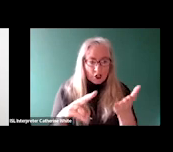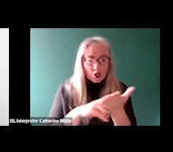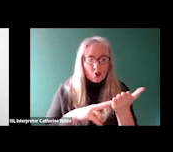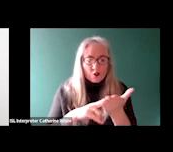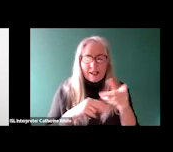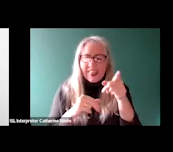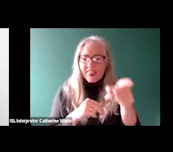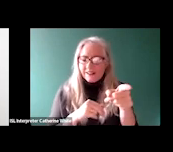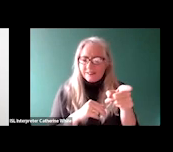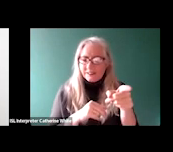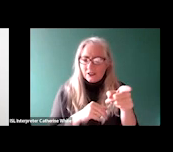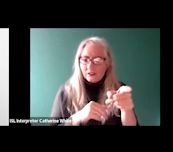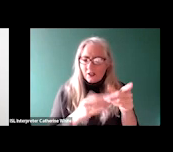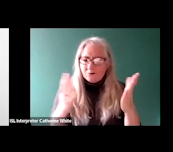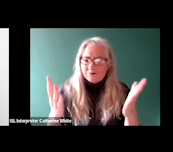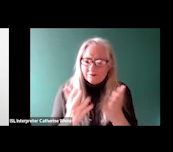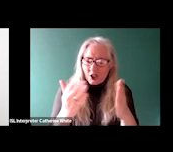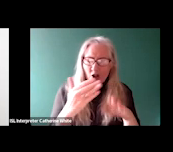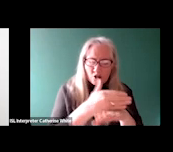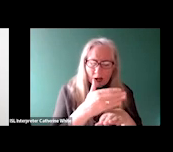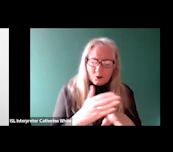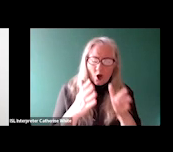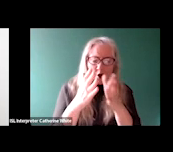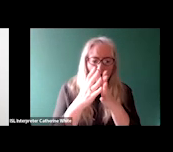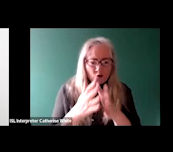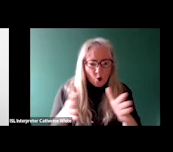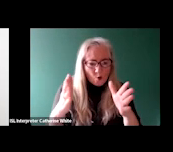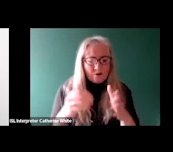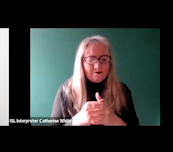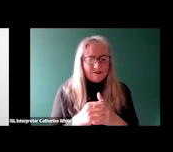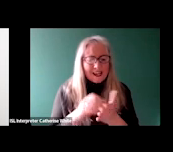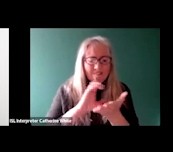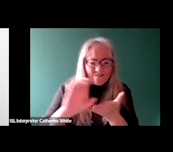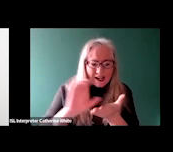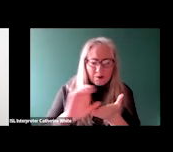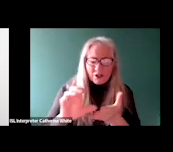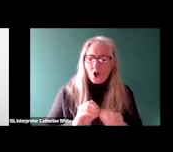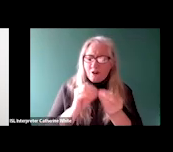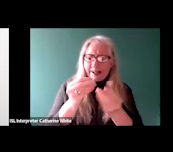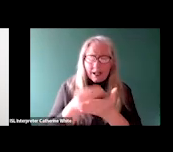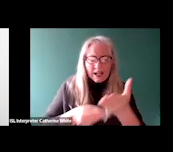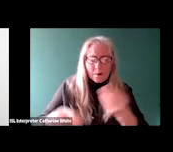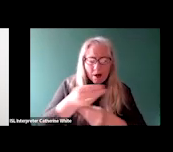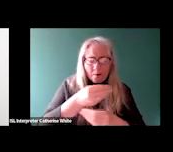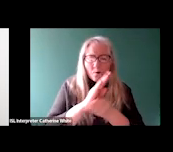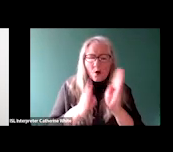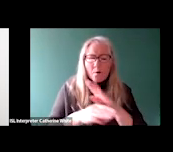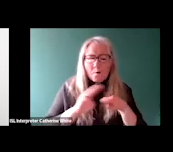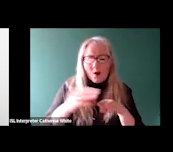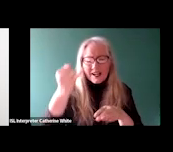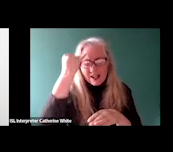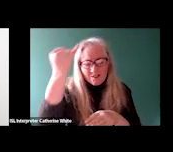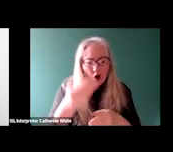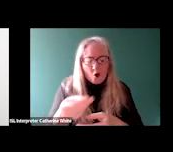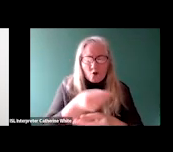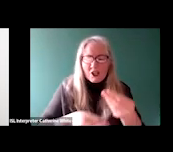in many ways to boost jobs, growth and investment, and to create an economy that is more innovative, resource efficient,